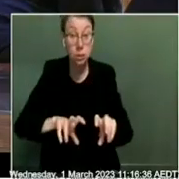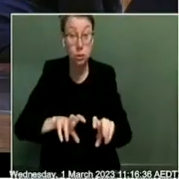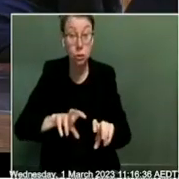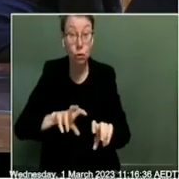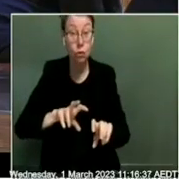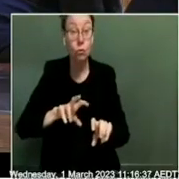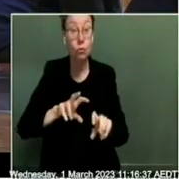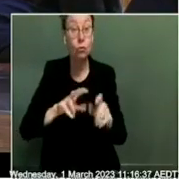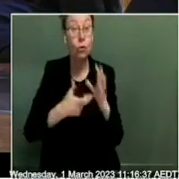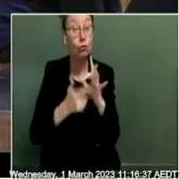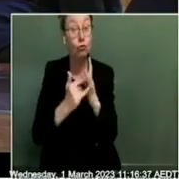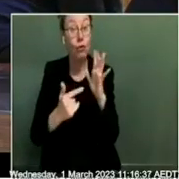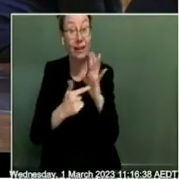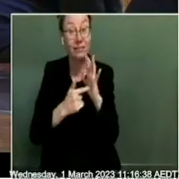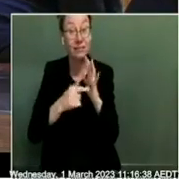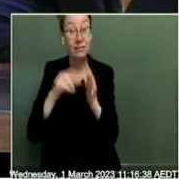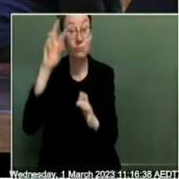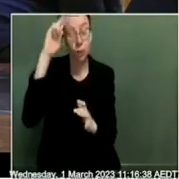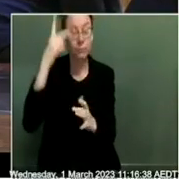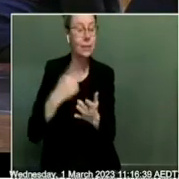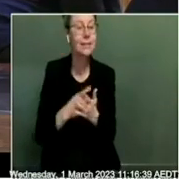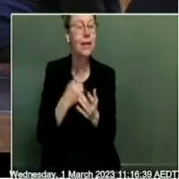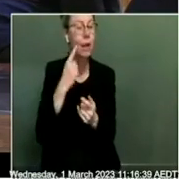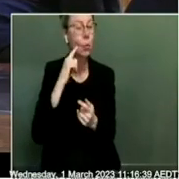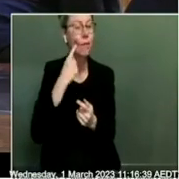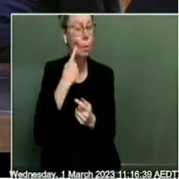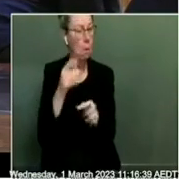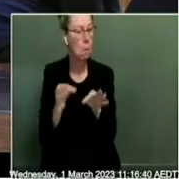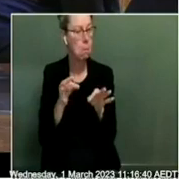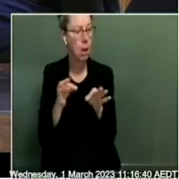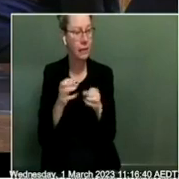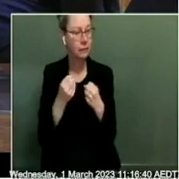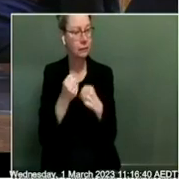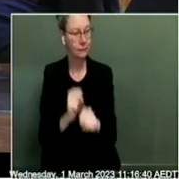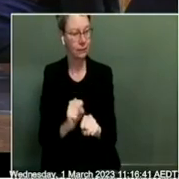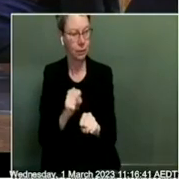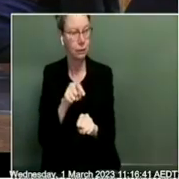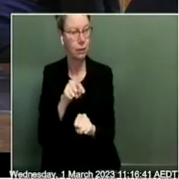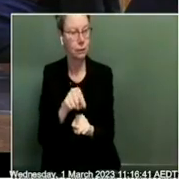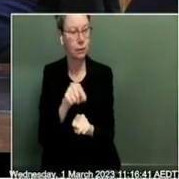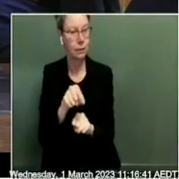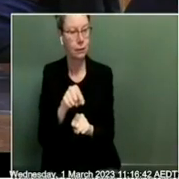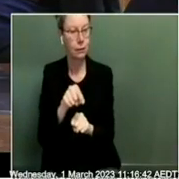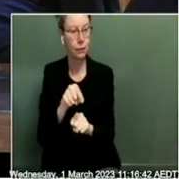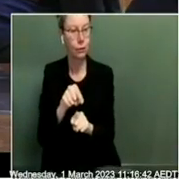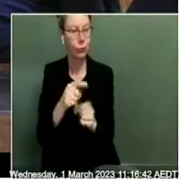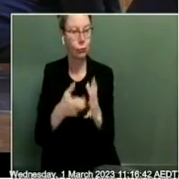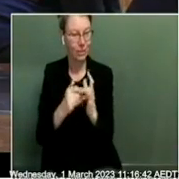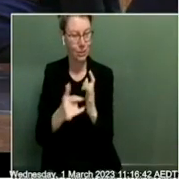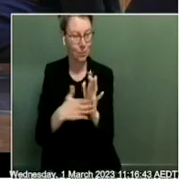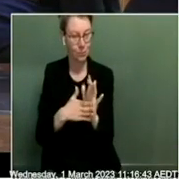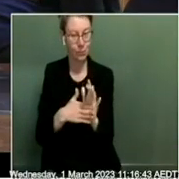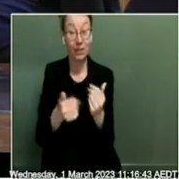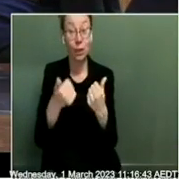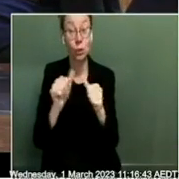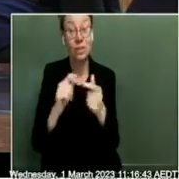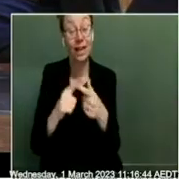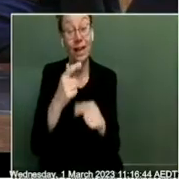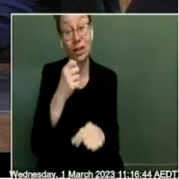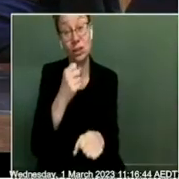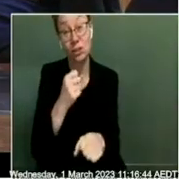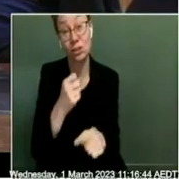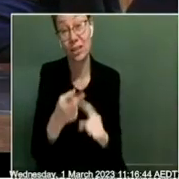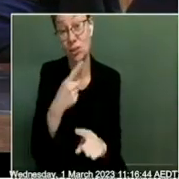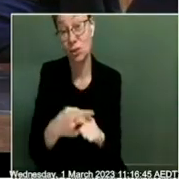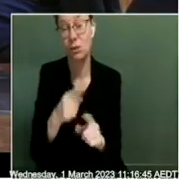strategic racism, it's systemic racism. If they're going to use bureaucracy as the excuse to say, hang on,